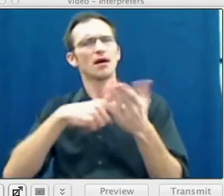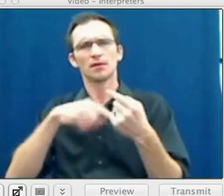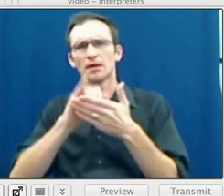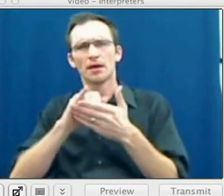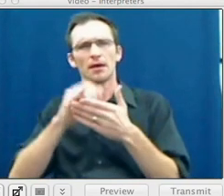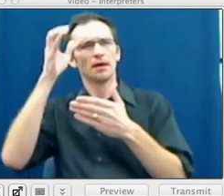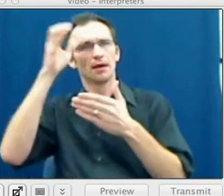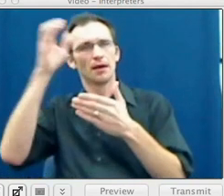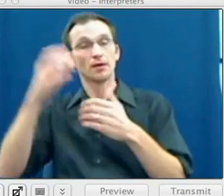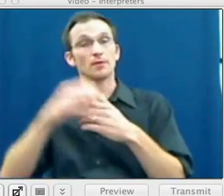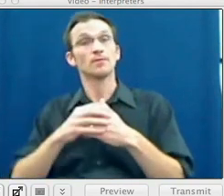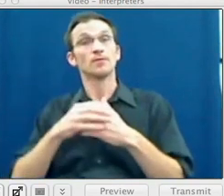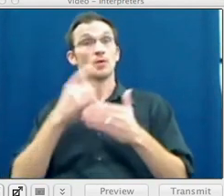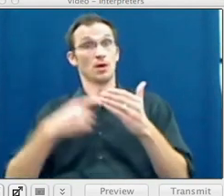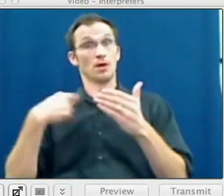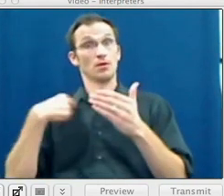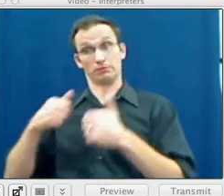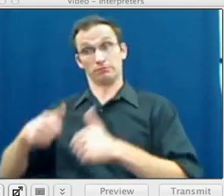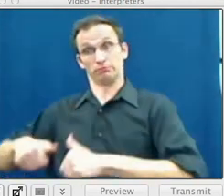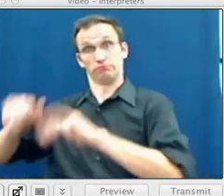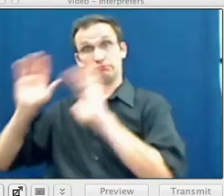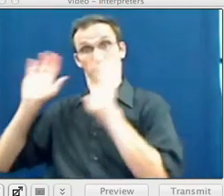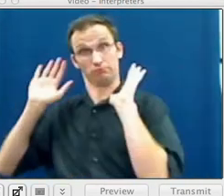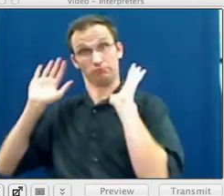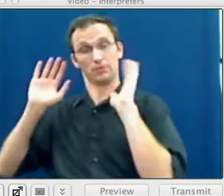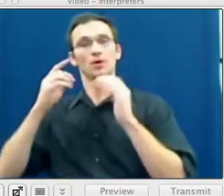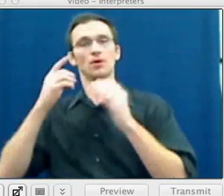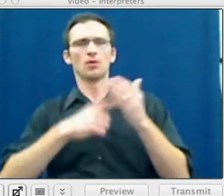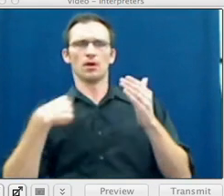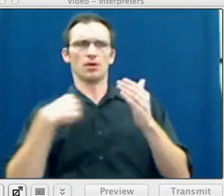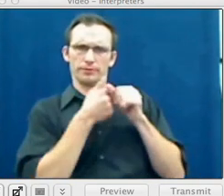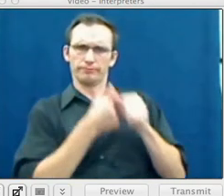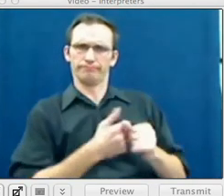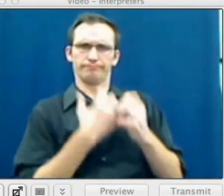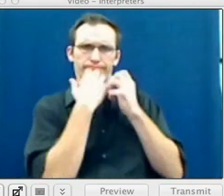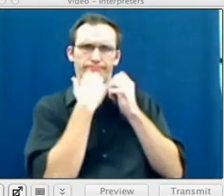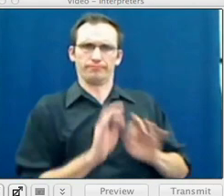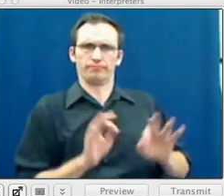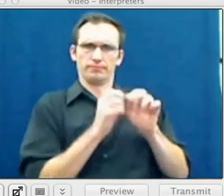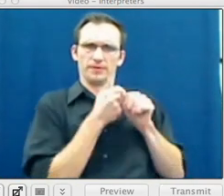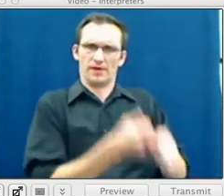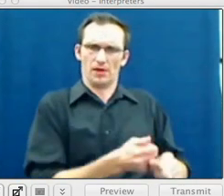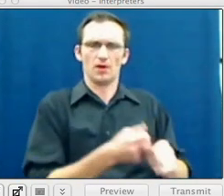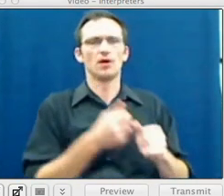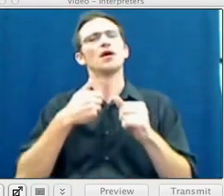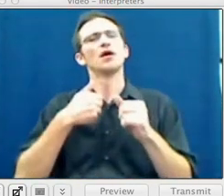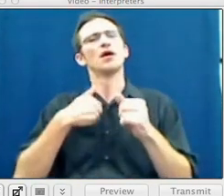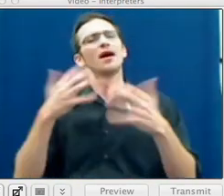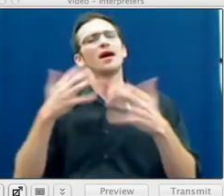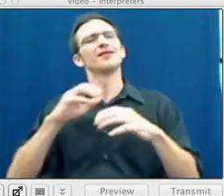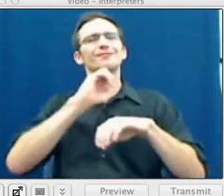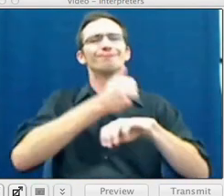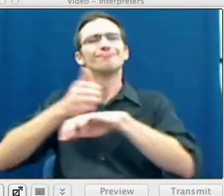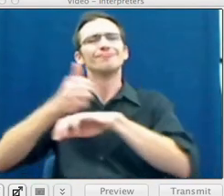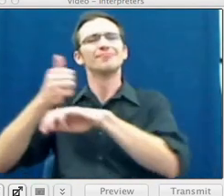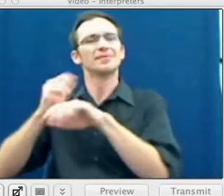abandoning and embracing and the challenges it presents, I suggested constructs based in DCS that would help